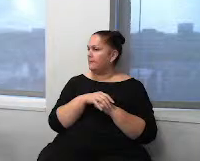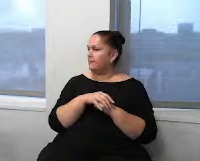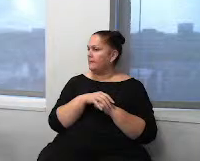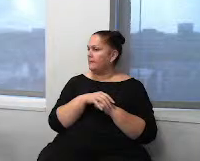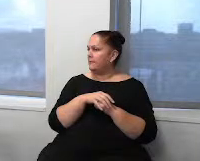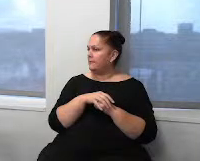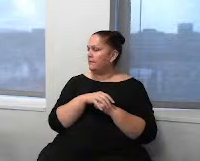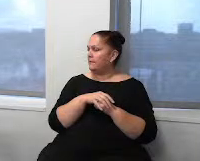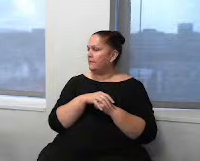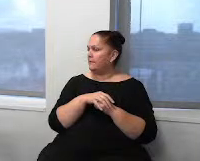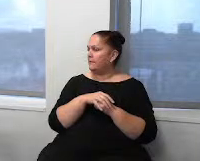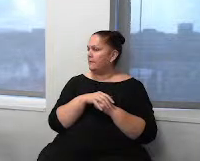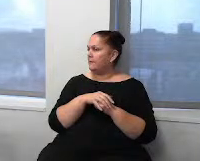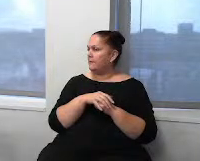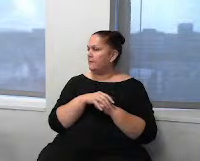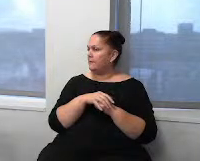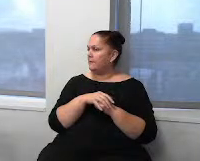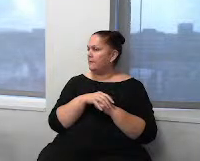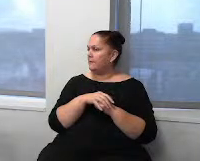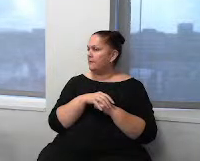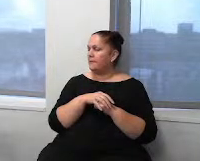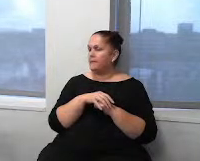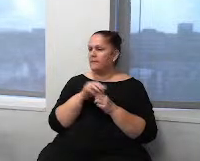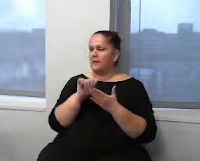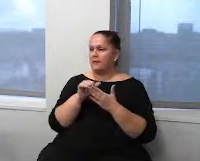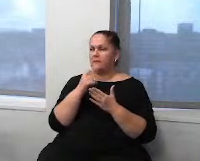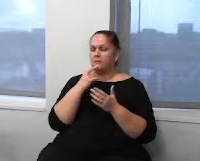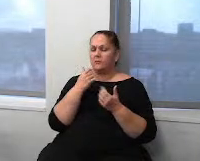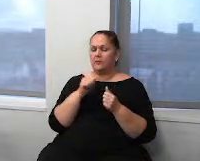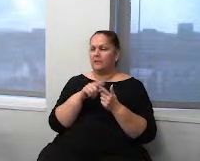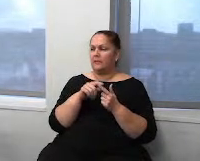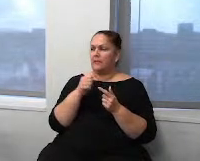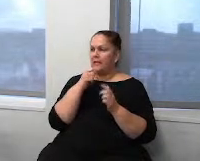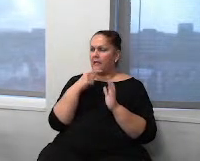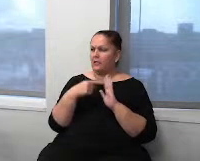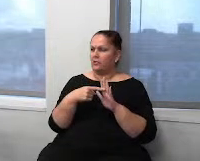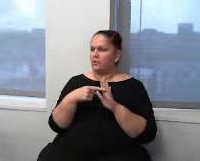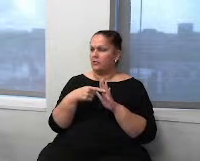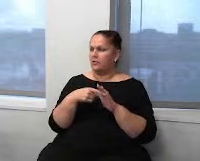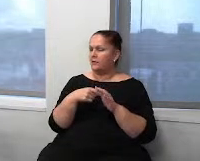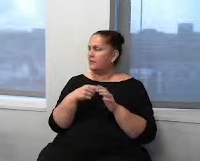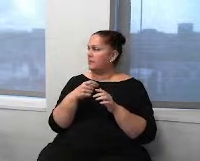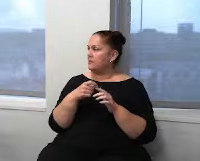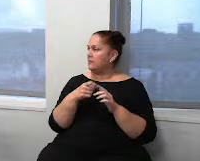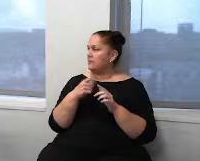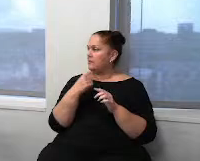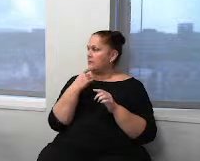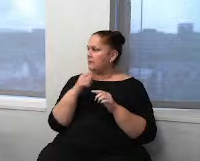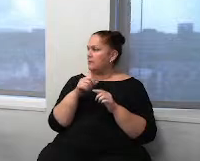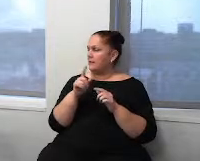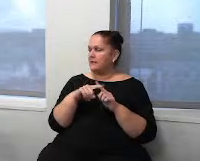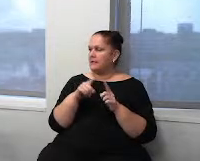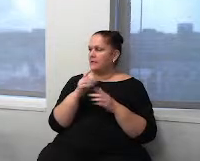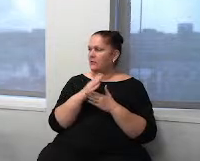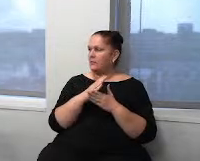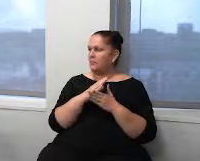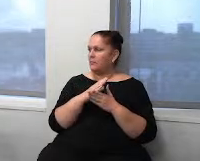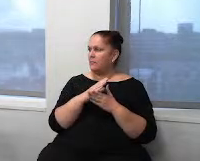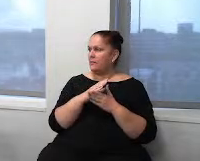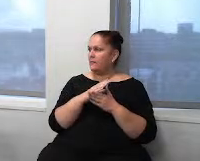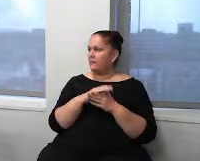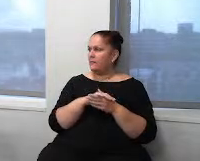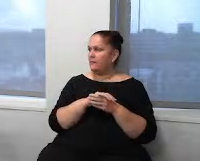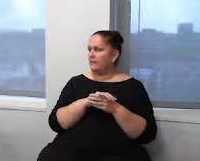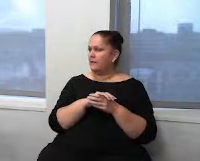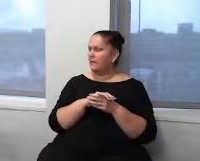say that you're the responder like the ones during the Axion. That's what I'm trying. That's why I'm trying. You are, and I can show you the chart where it says that if you'd like. It's in a